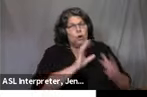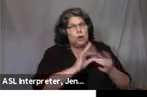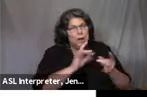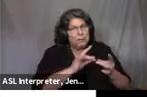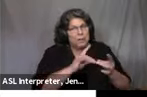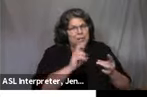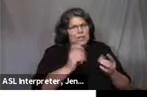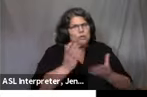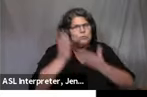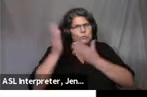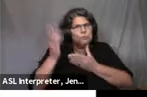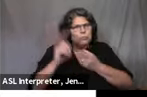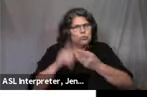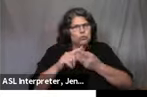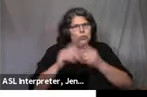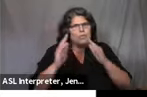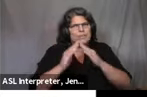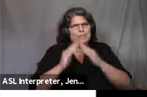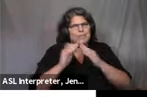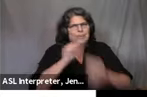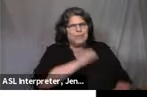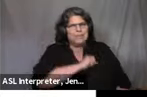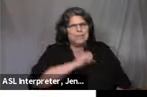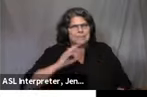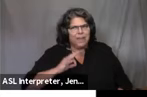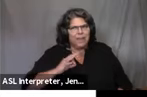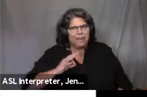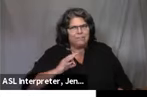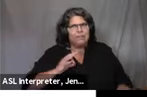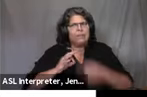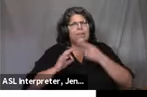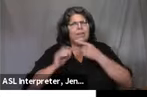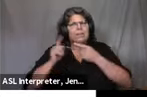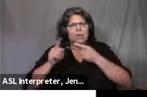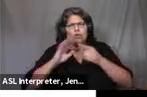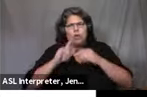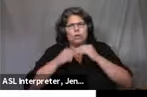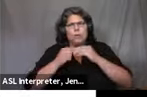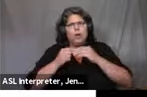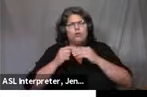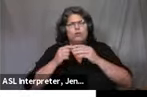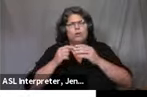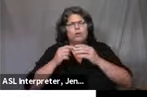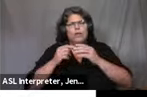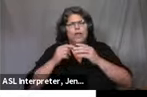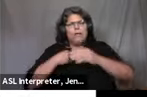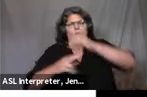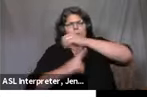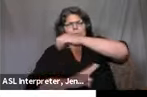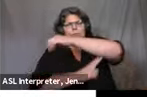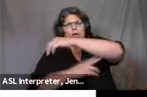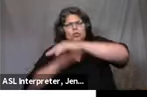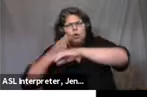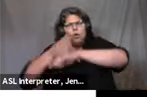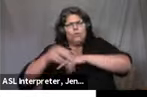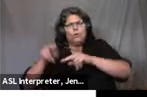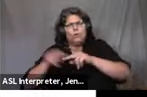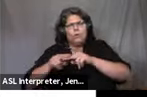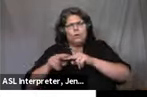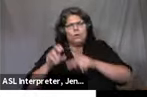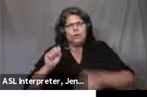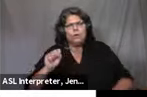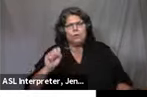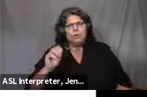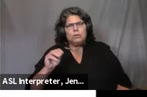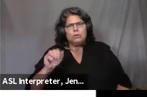staff that are managing the process of a crossing of the SMART tracks at Jennings. Okay, it